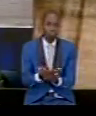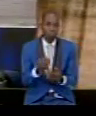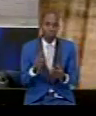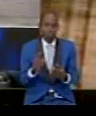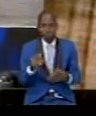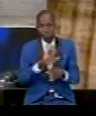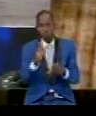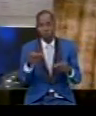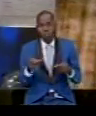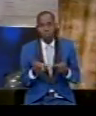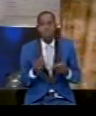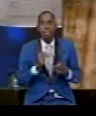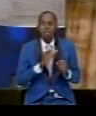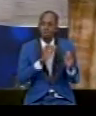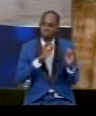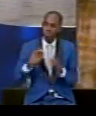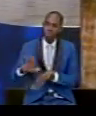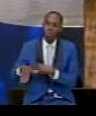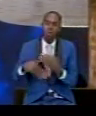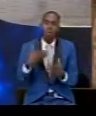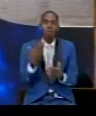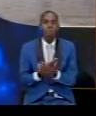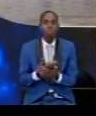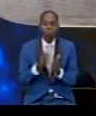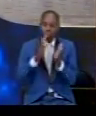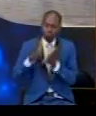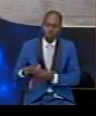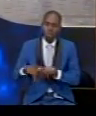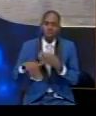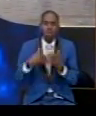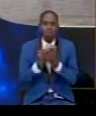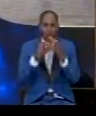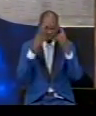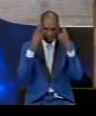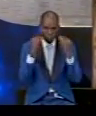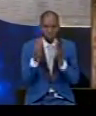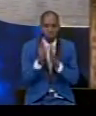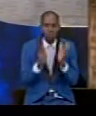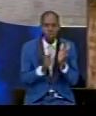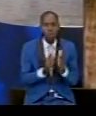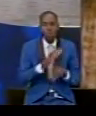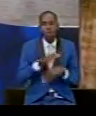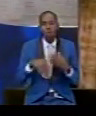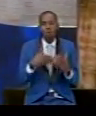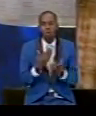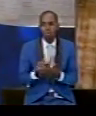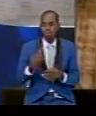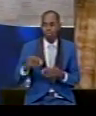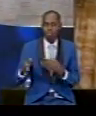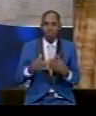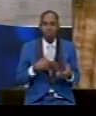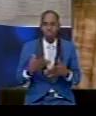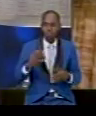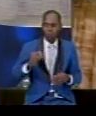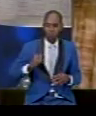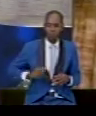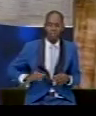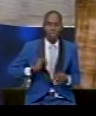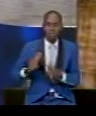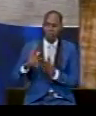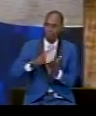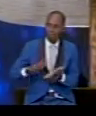dropped all of Judaism I dropped all of circumcision I dropped everything